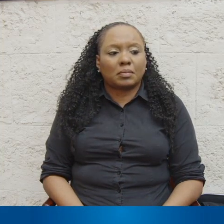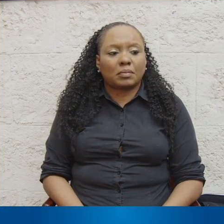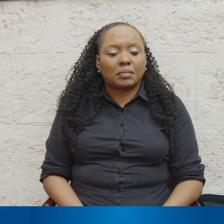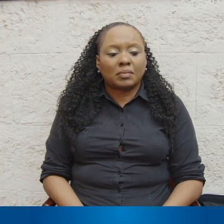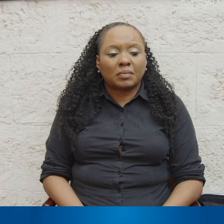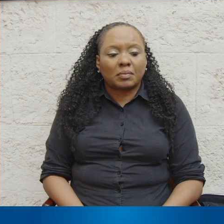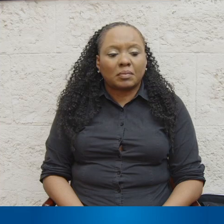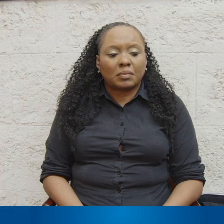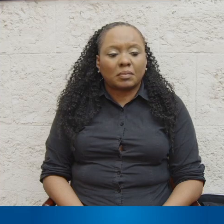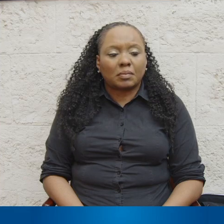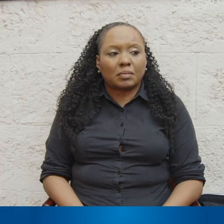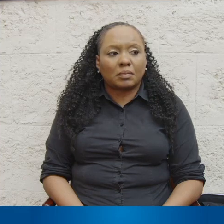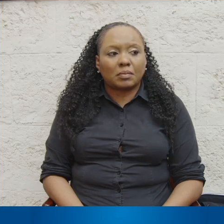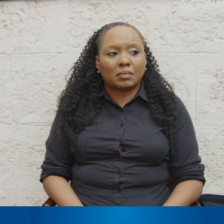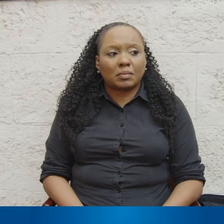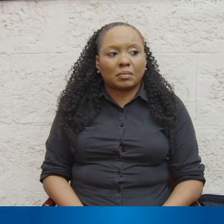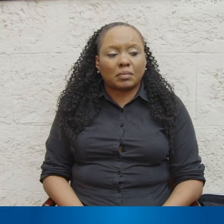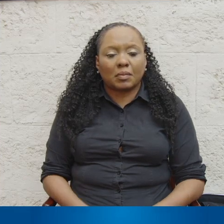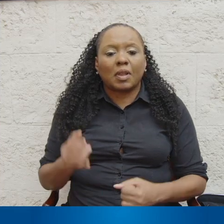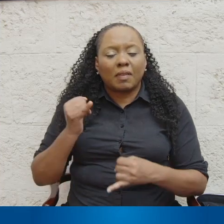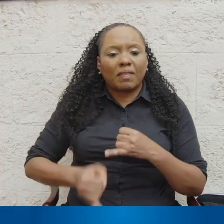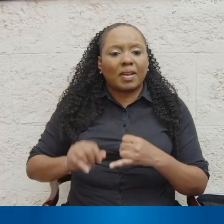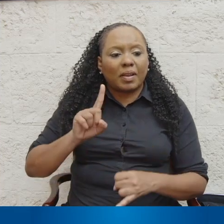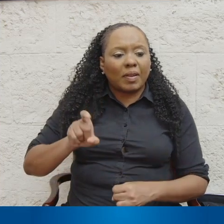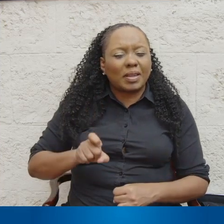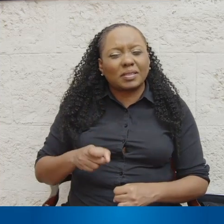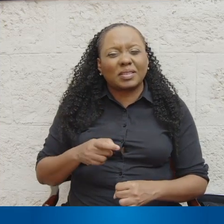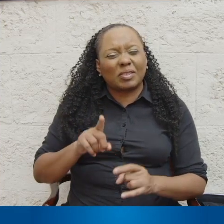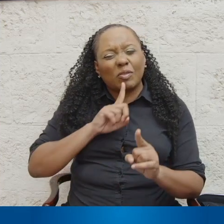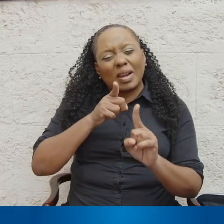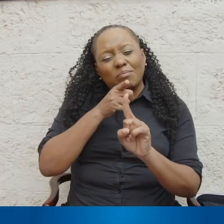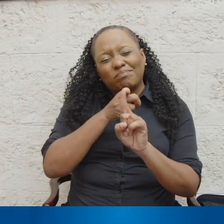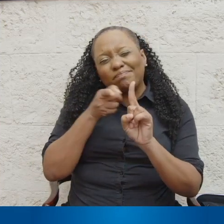the. You're always trying that lane, Conrad.